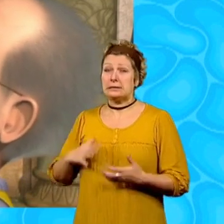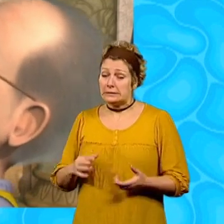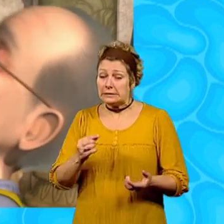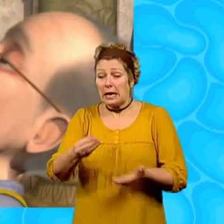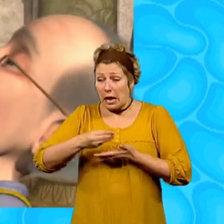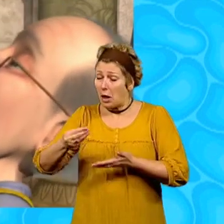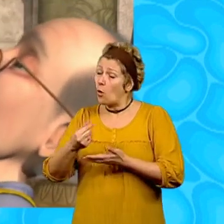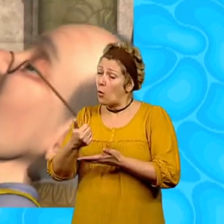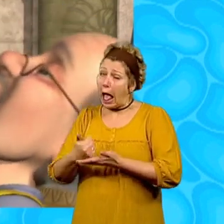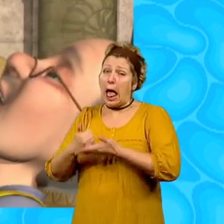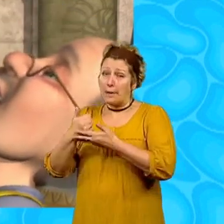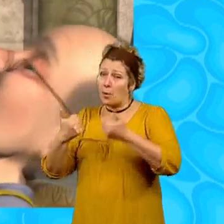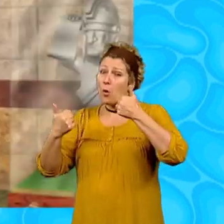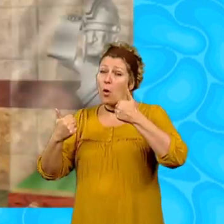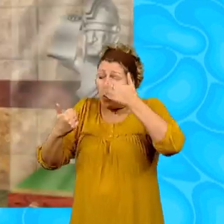her.